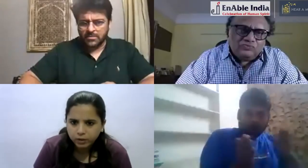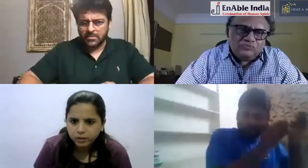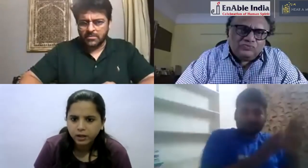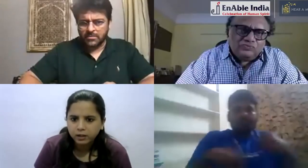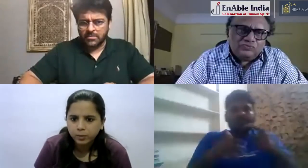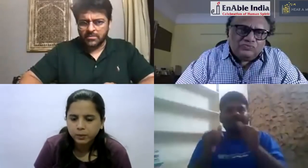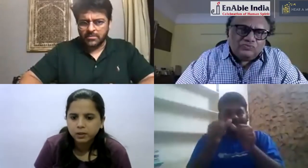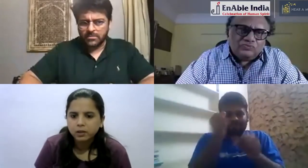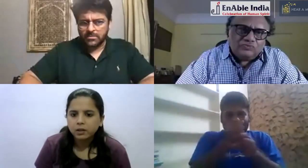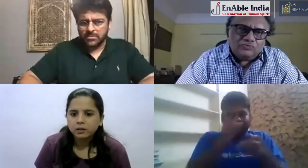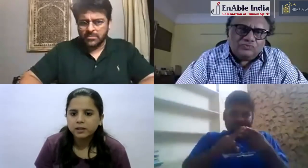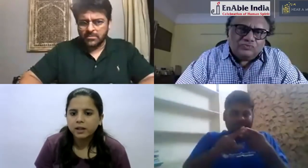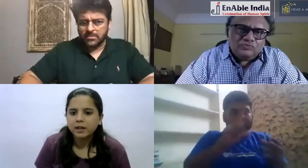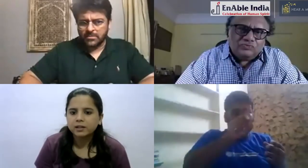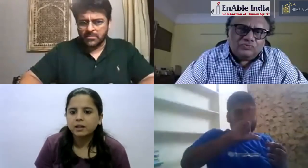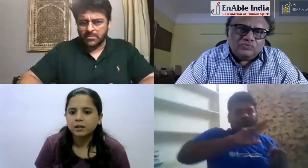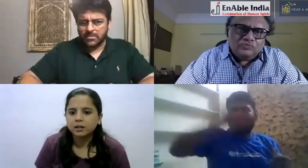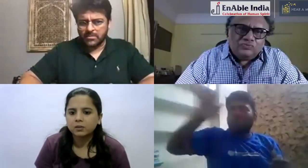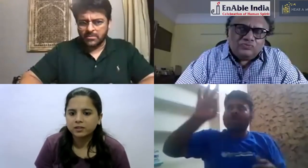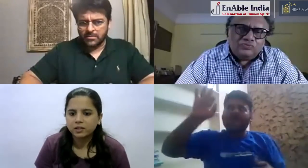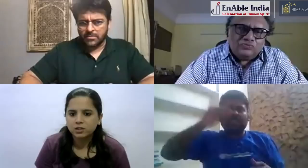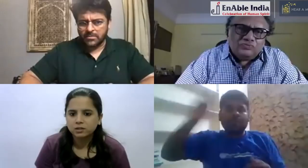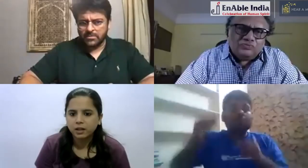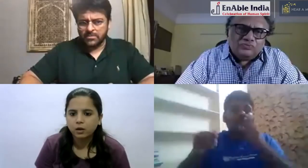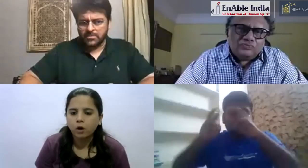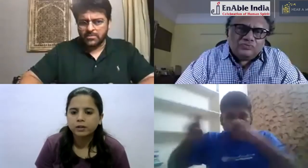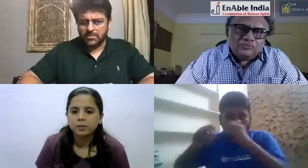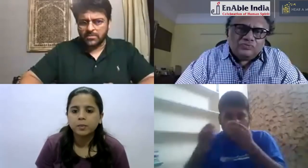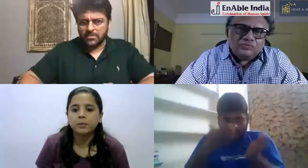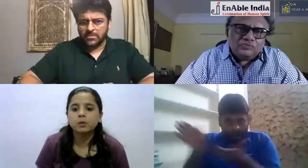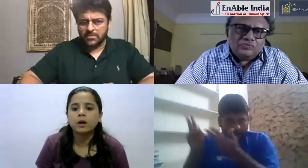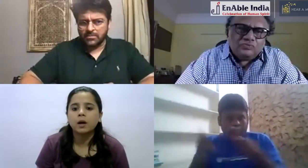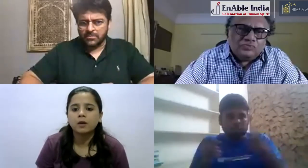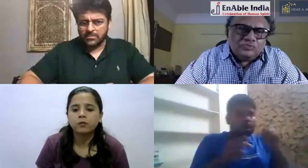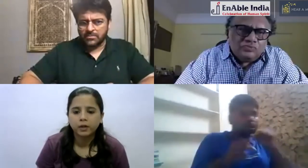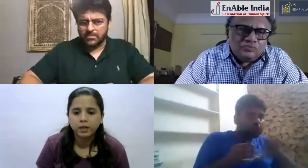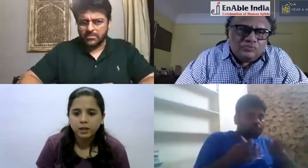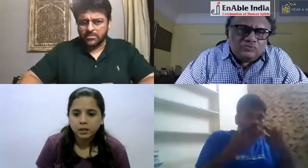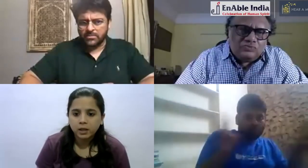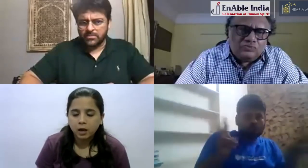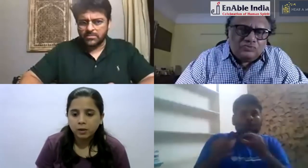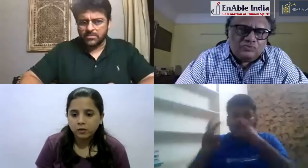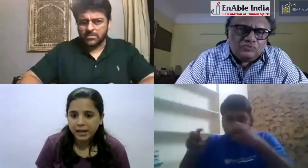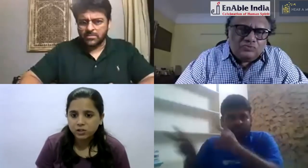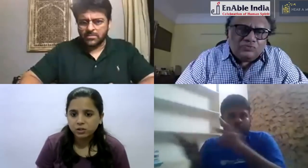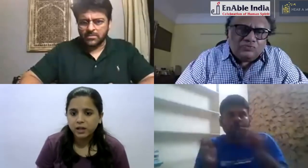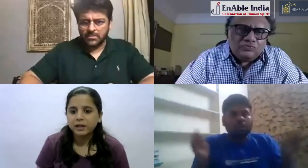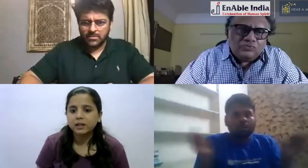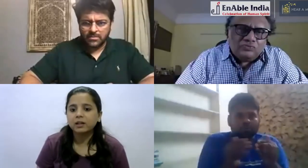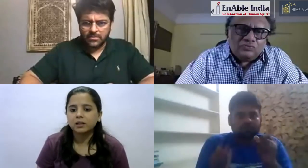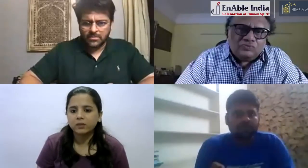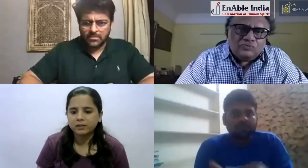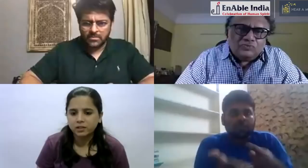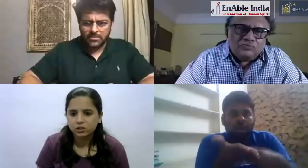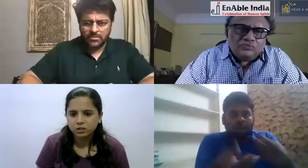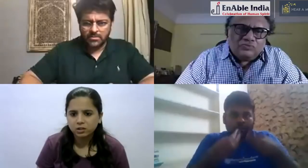made for the younger people that they get the other vaccination thing, or the people who are above 40, above age, they are getting